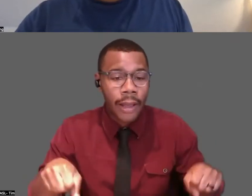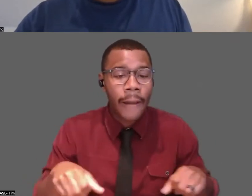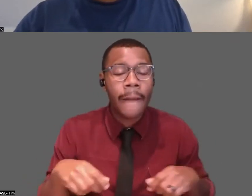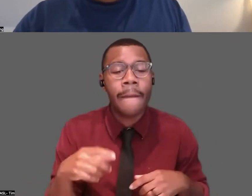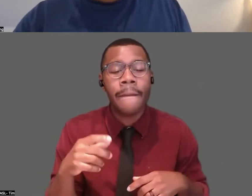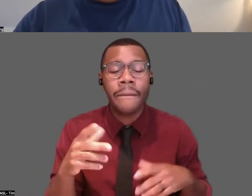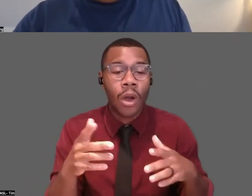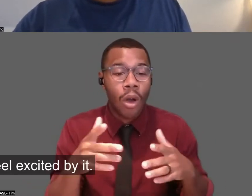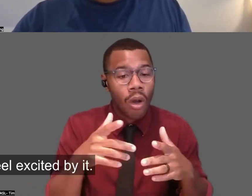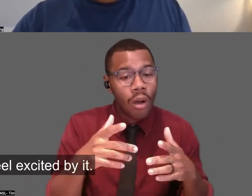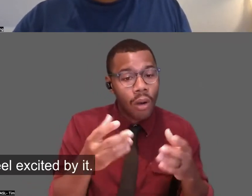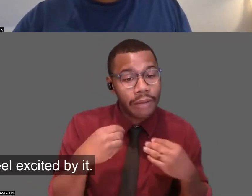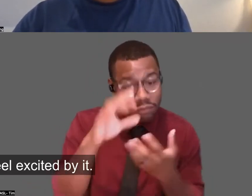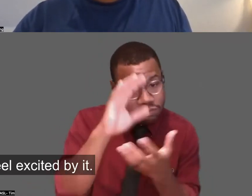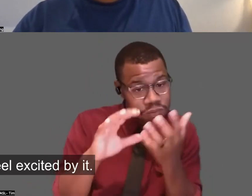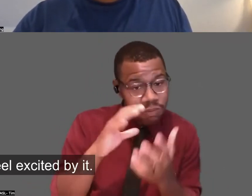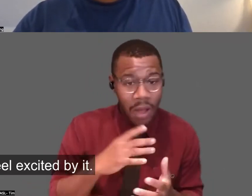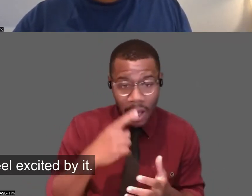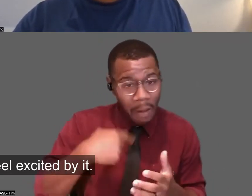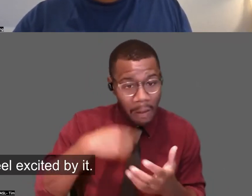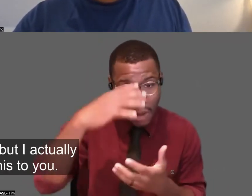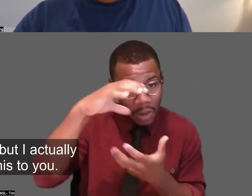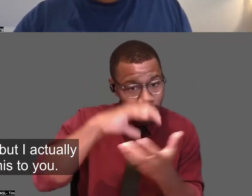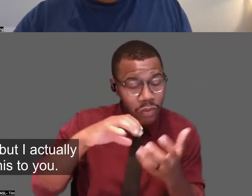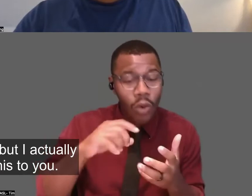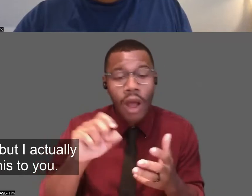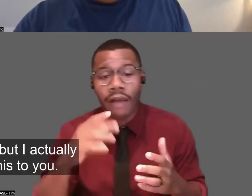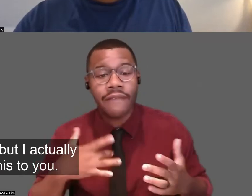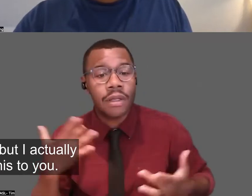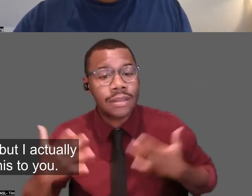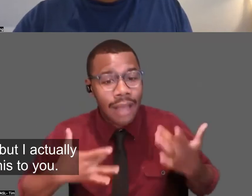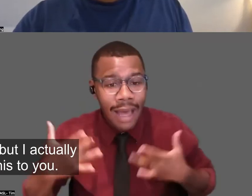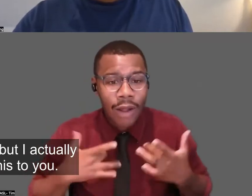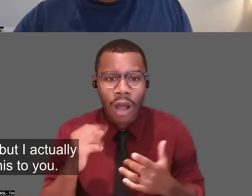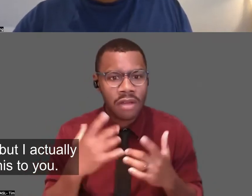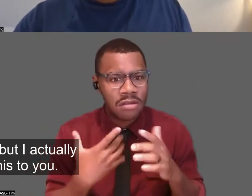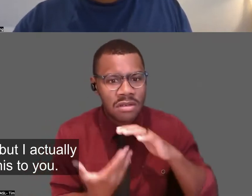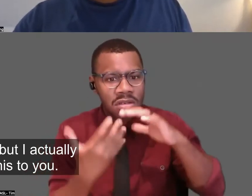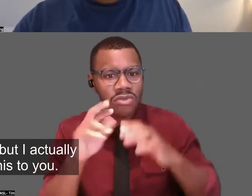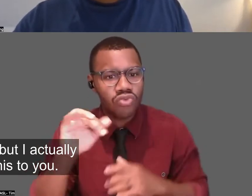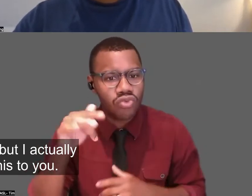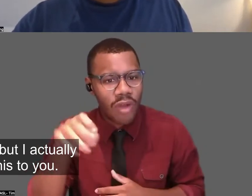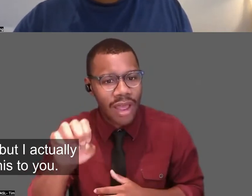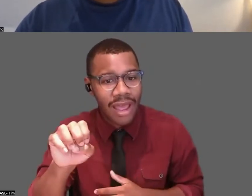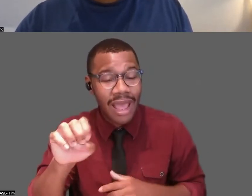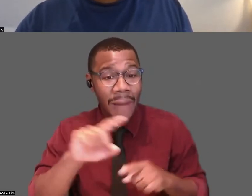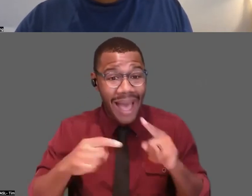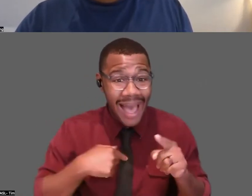confused by it. I could feel excited by it. I could feel rage, but I actually can't explain this to